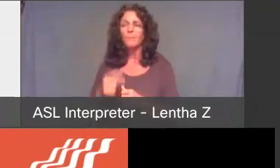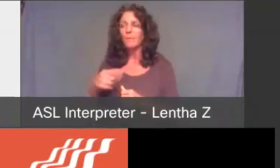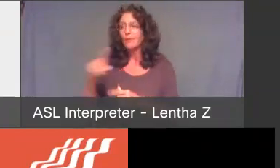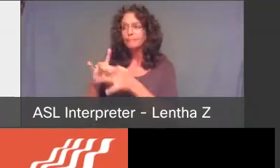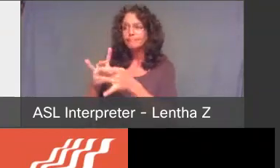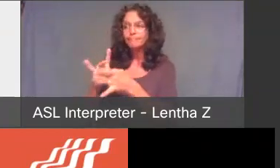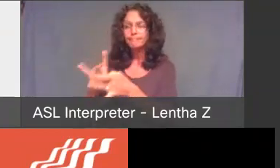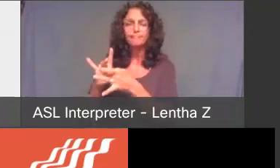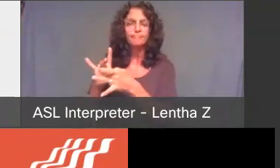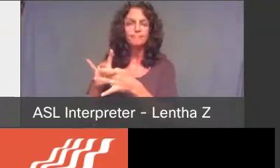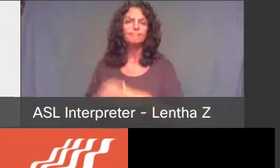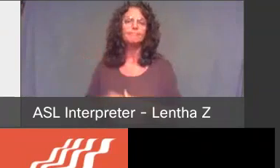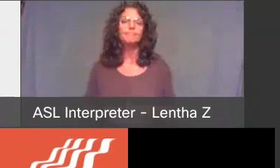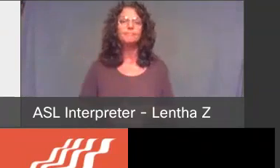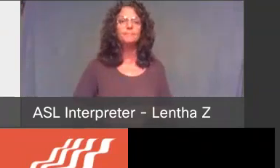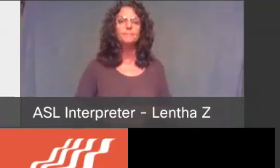people.